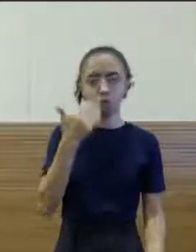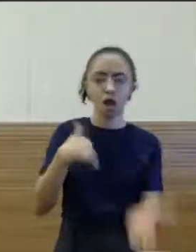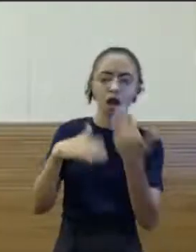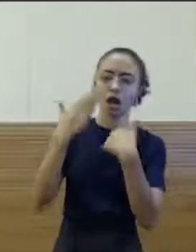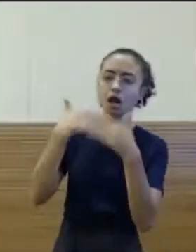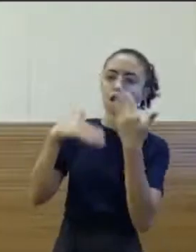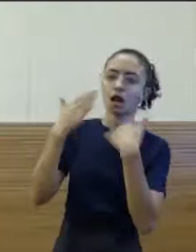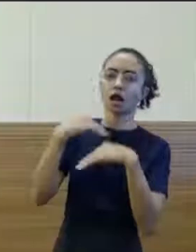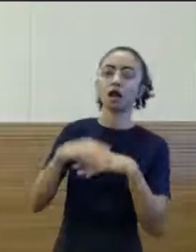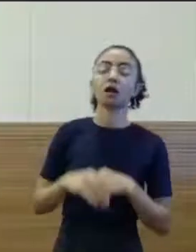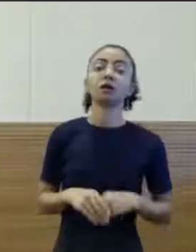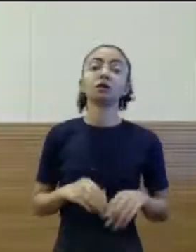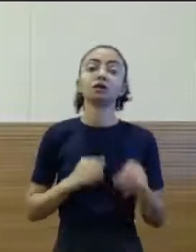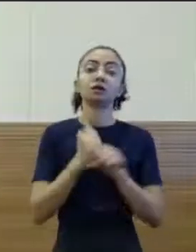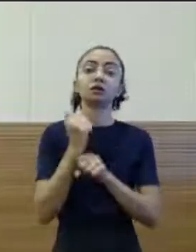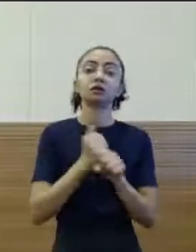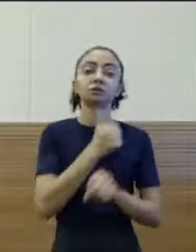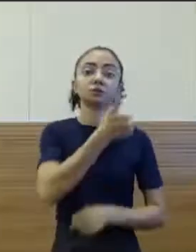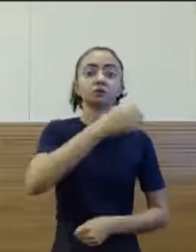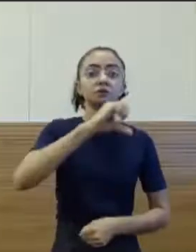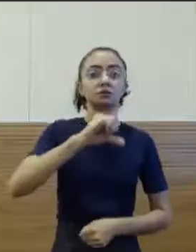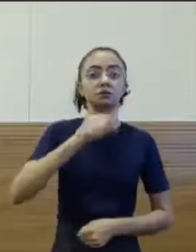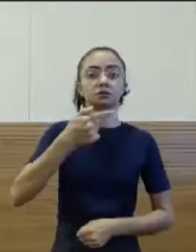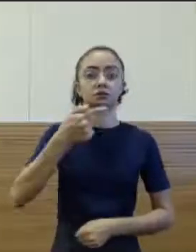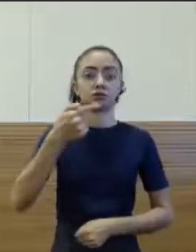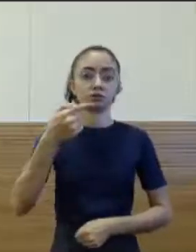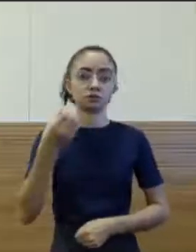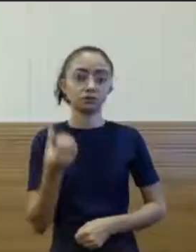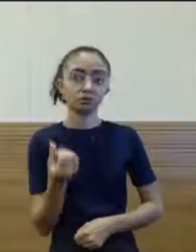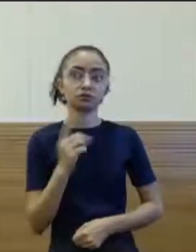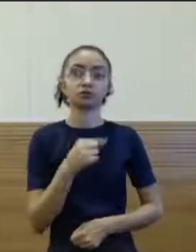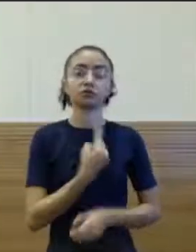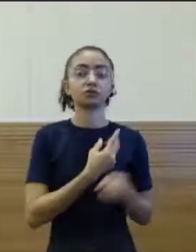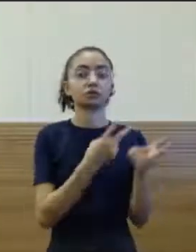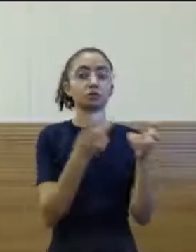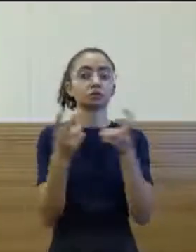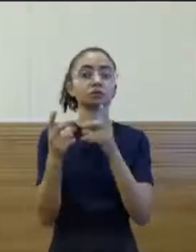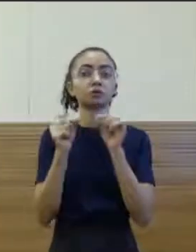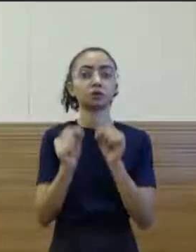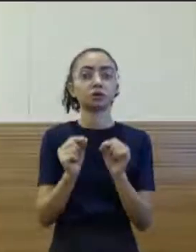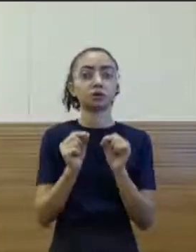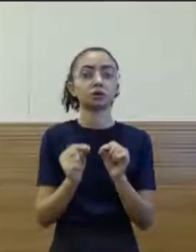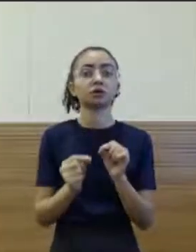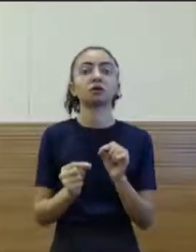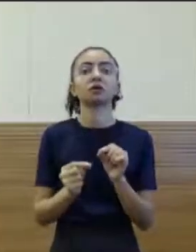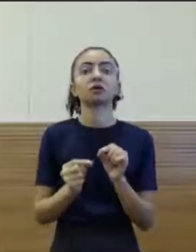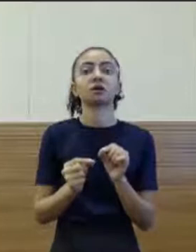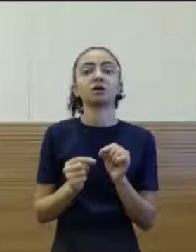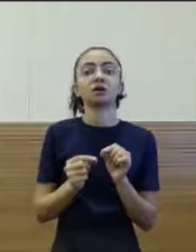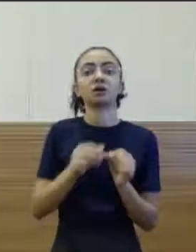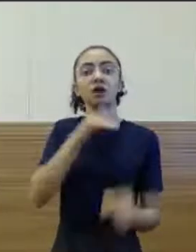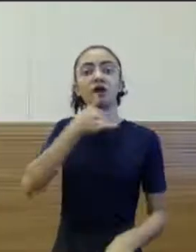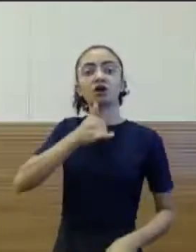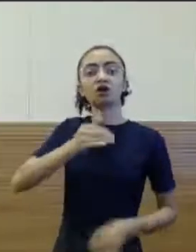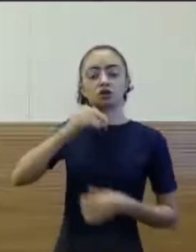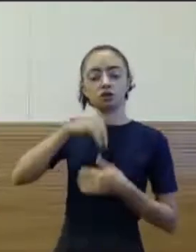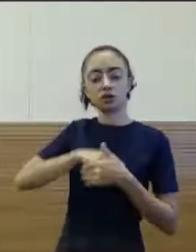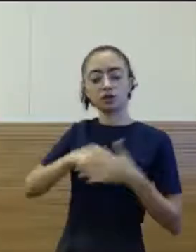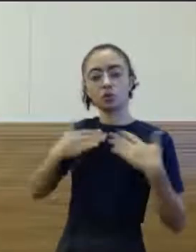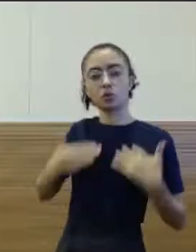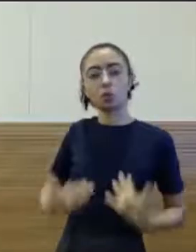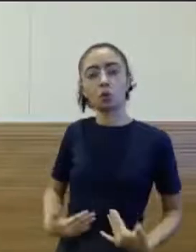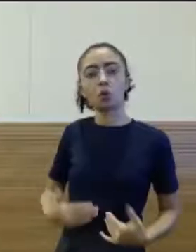In 1996 in 2006, we could see the source of energy of the teenagers was rice.